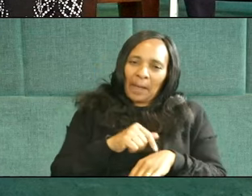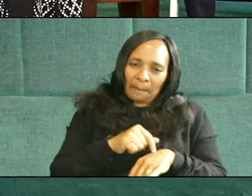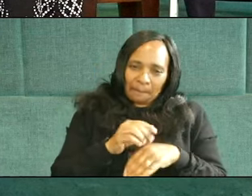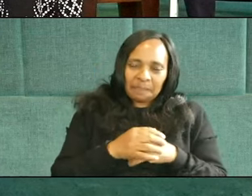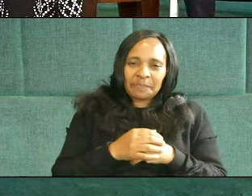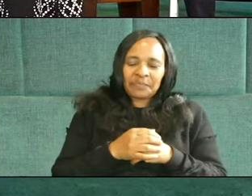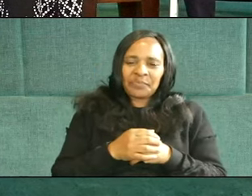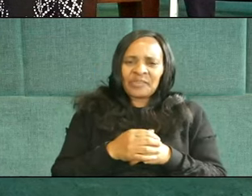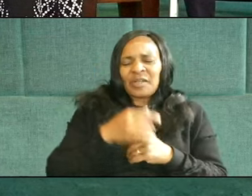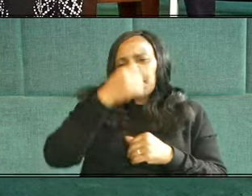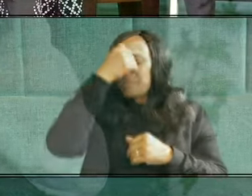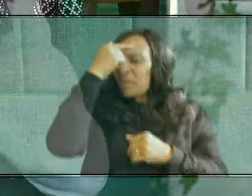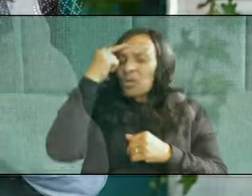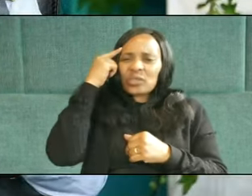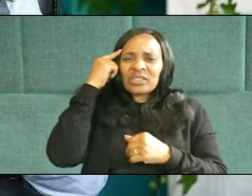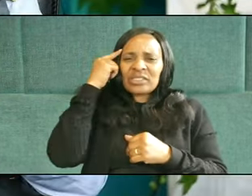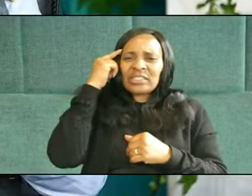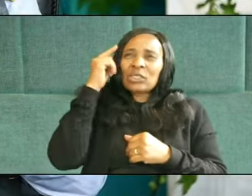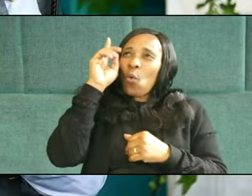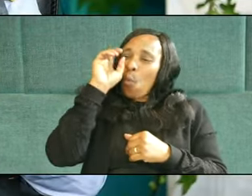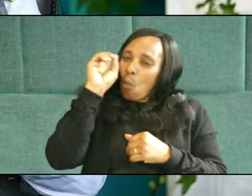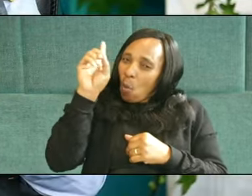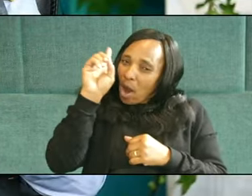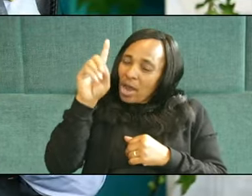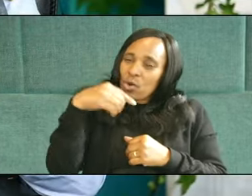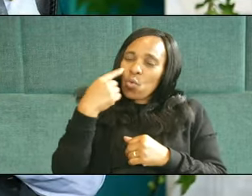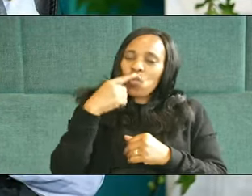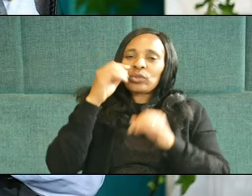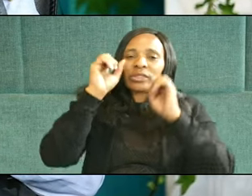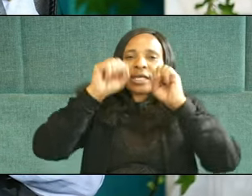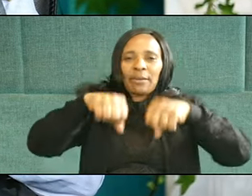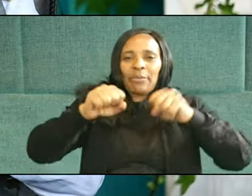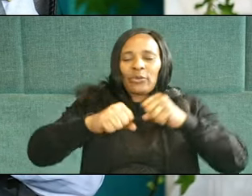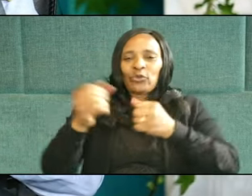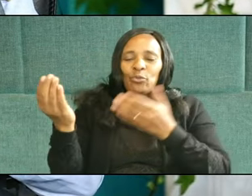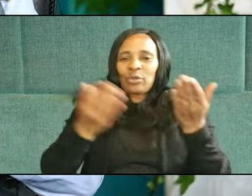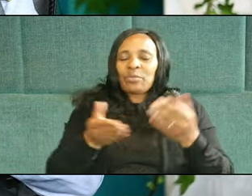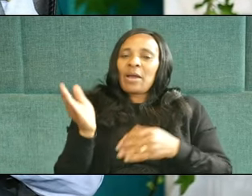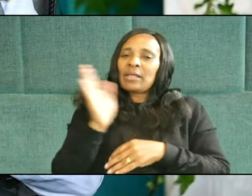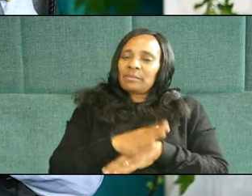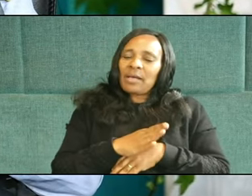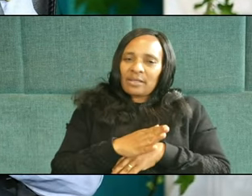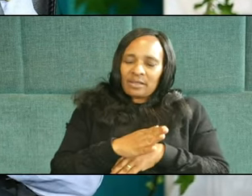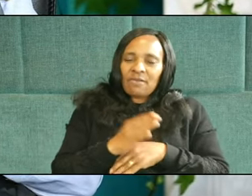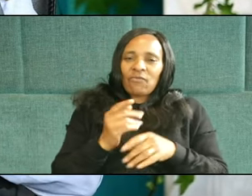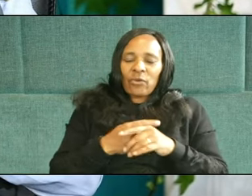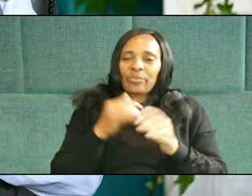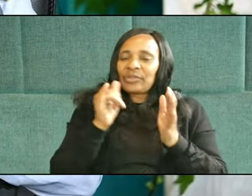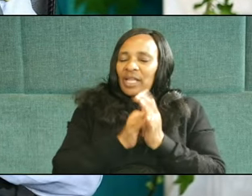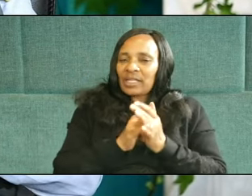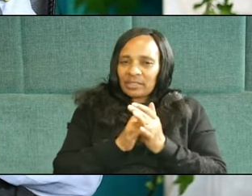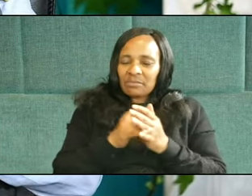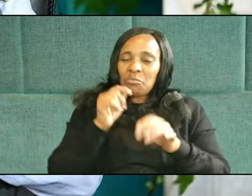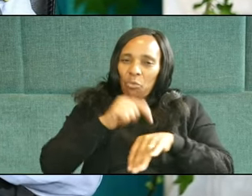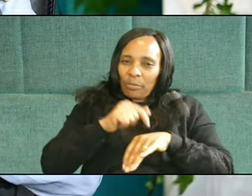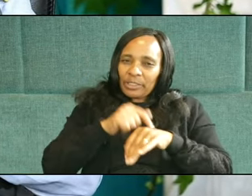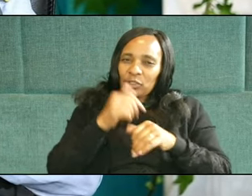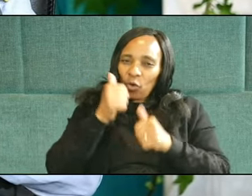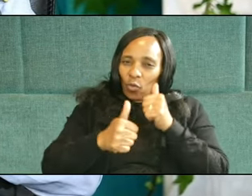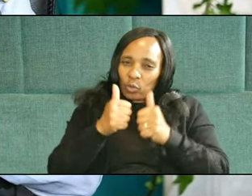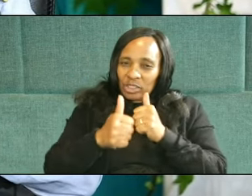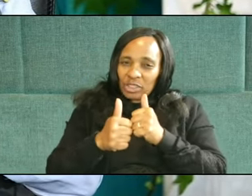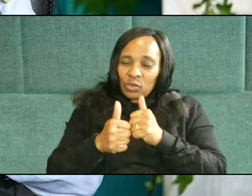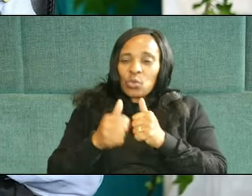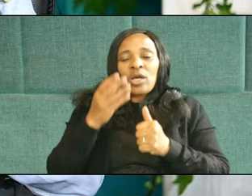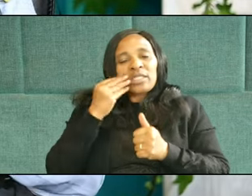Mm-hmm. Because he's the one who's able to bring us back from that mm-hmm. moment you're